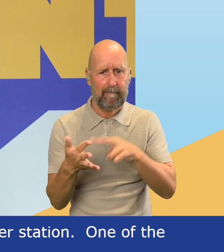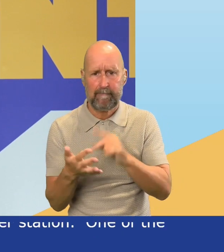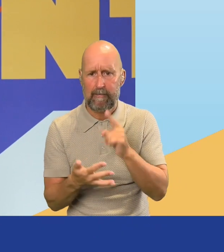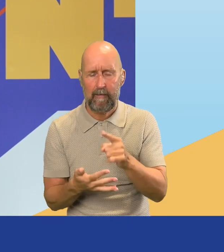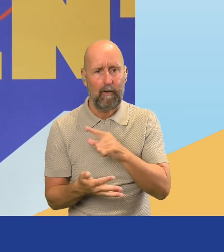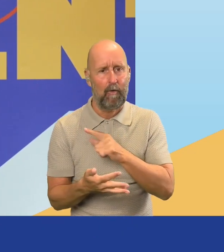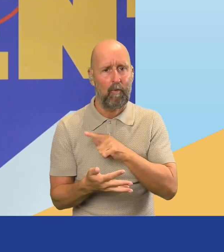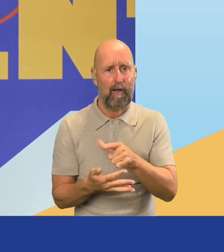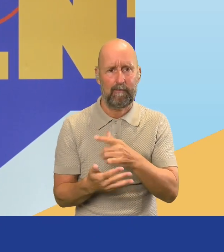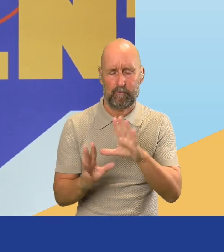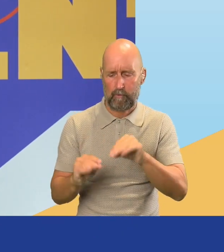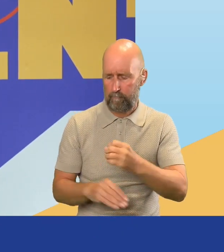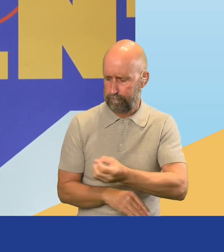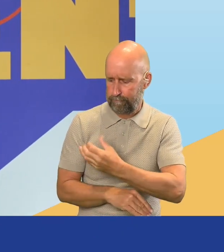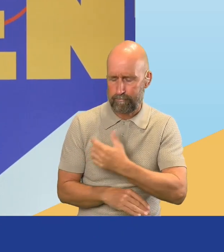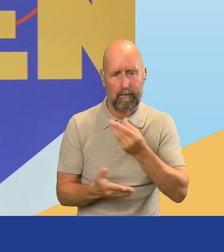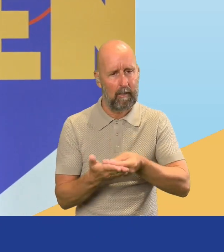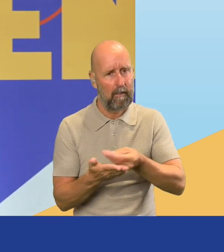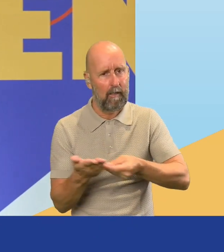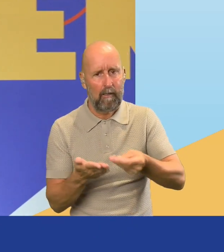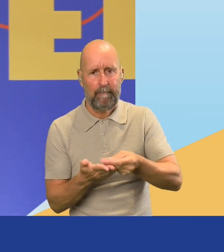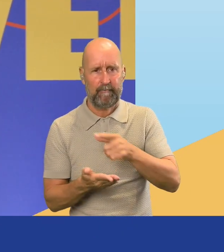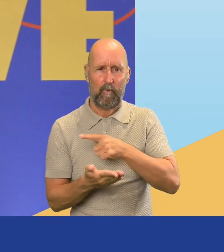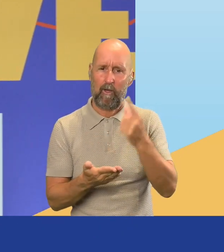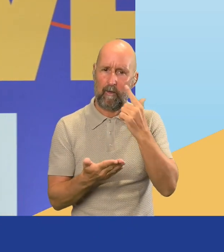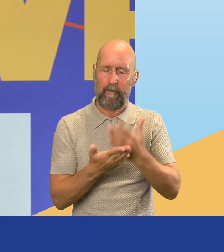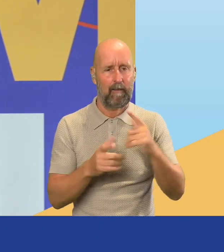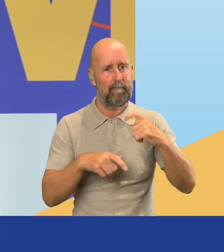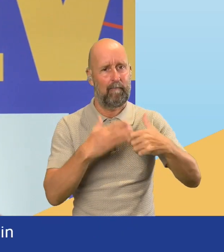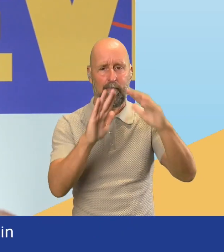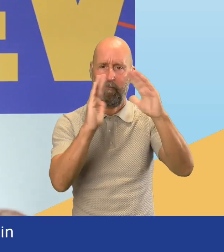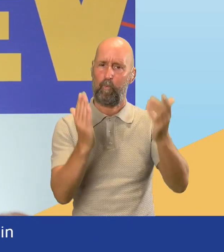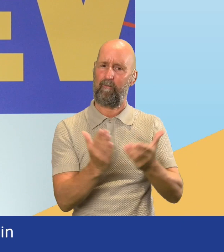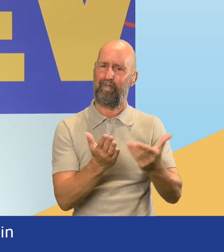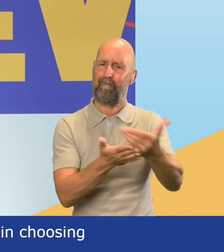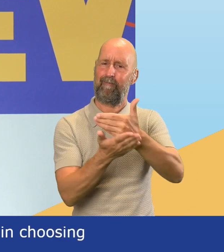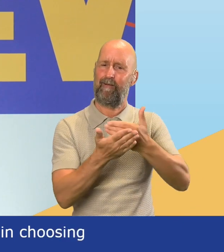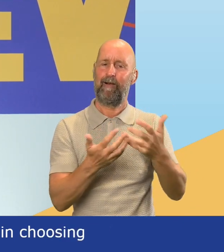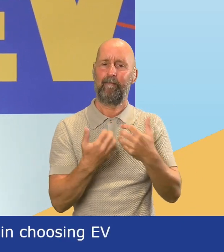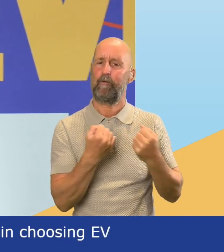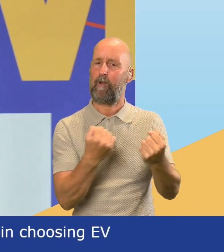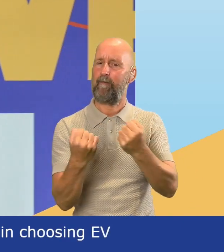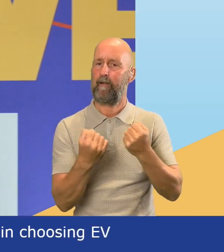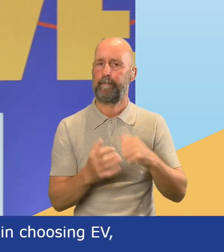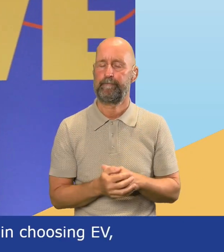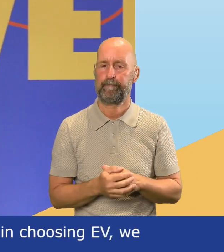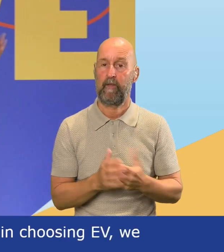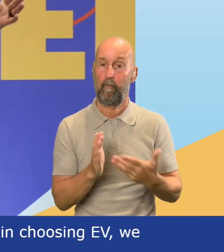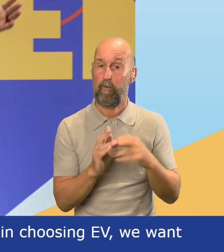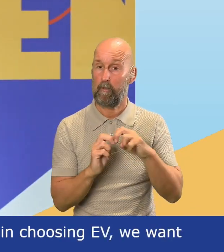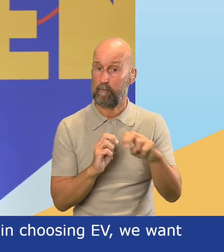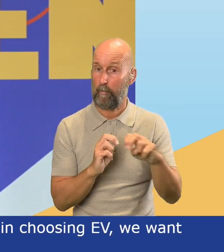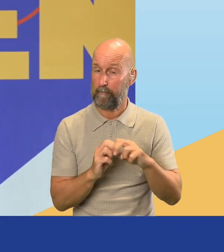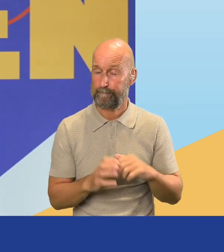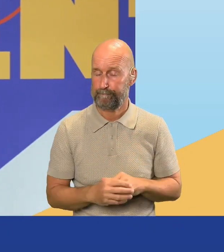it isn't just an economic decision. Maybe it's because we want to have a more sustainable outlook on our driving habits, our mobility. So